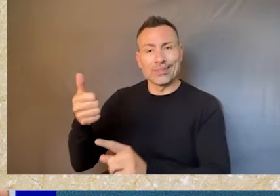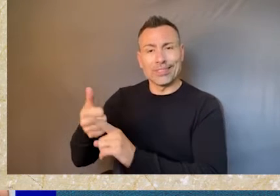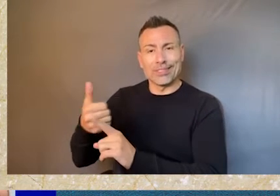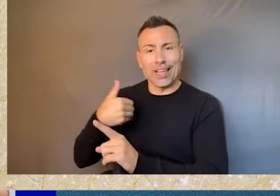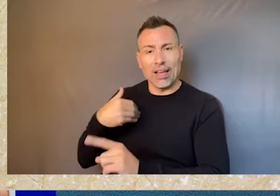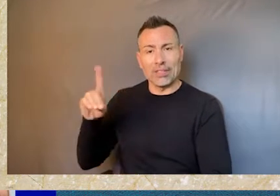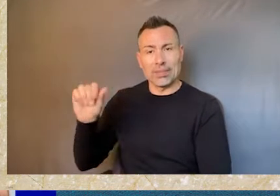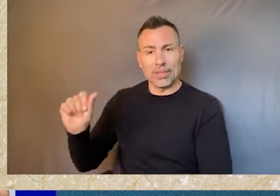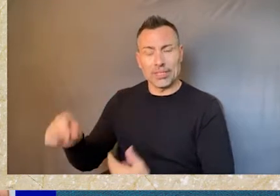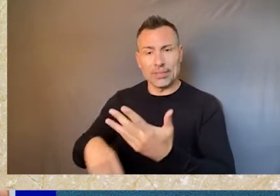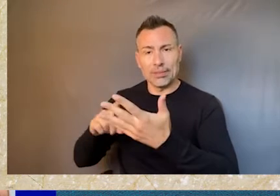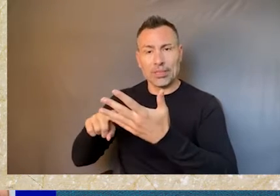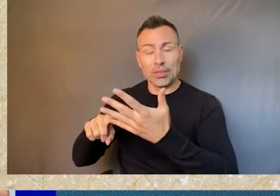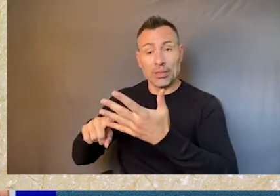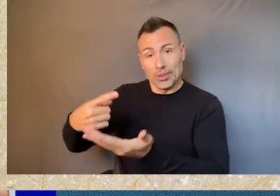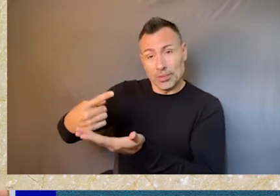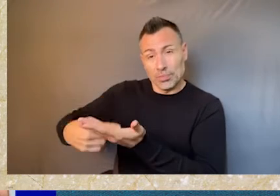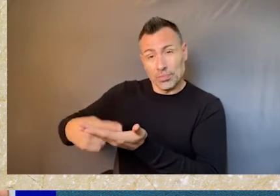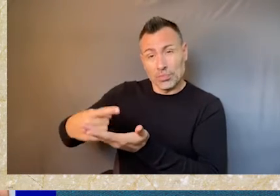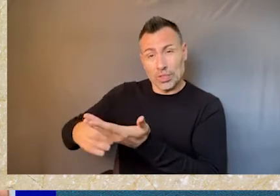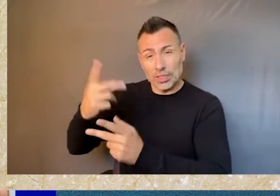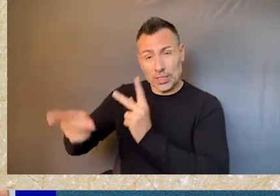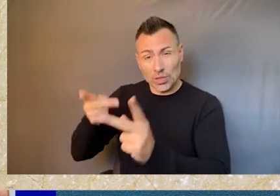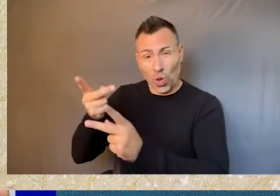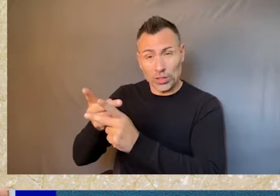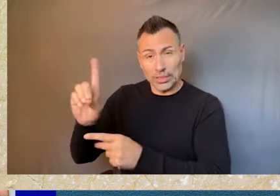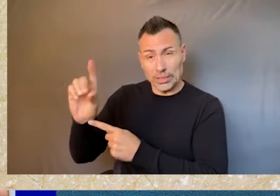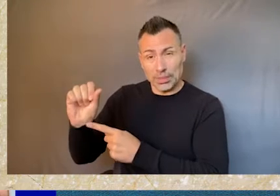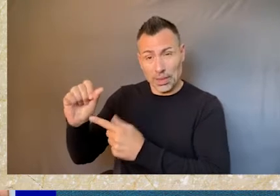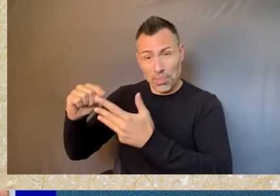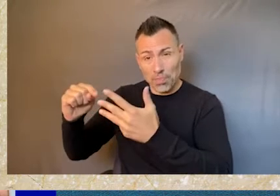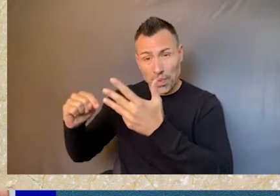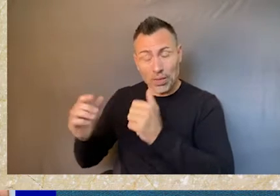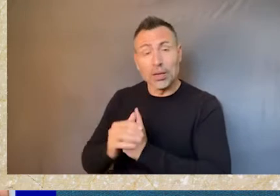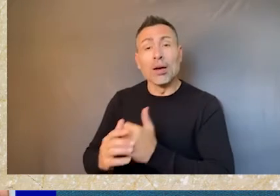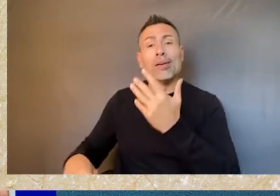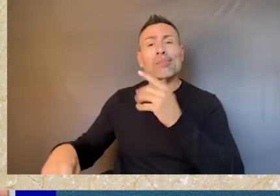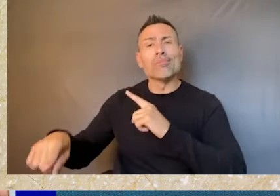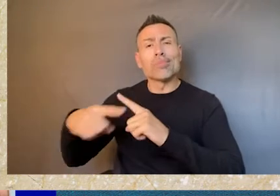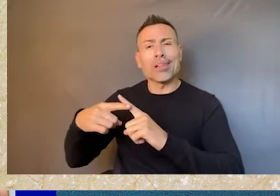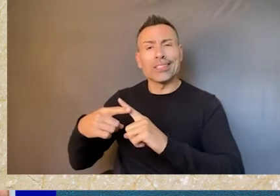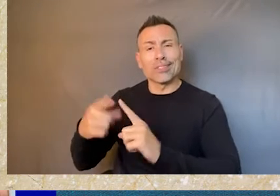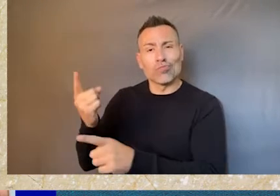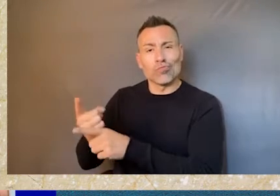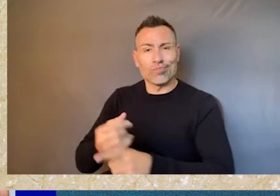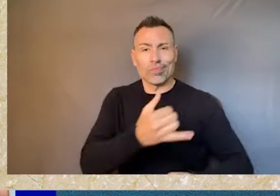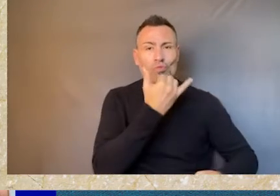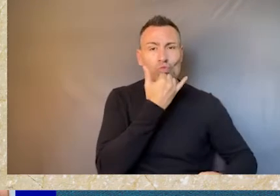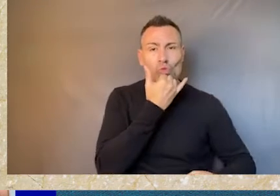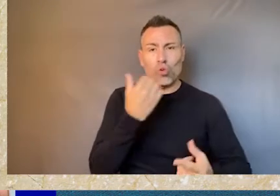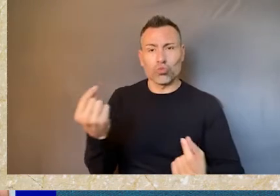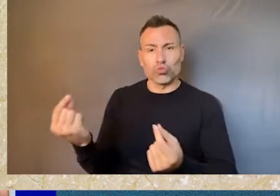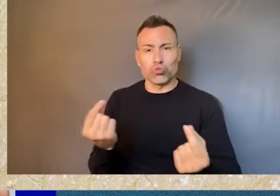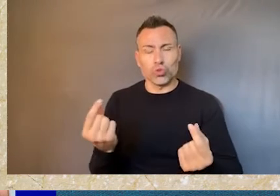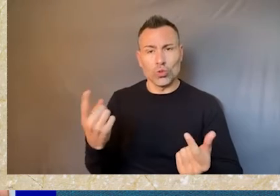disability. We will discuss the different types of disabilities, disability etiquette, and some things that you should and should not